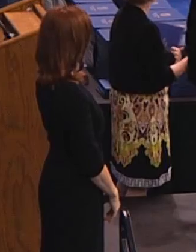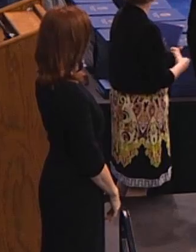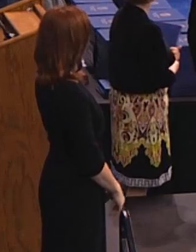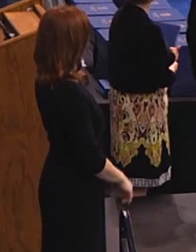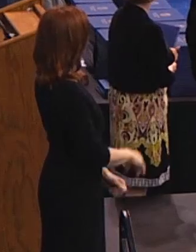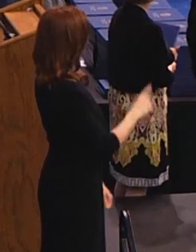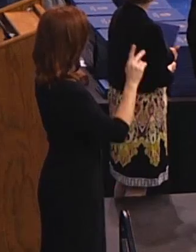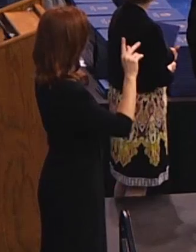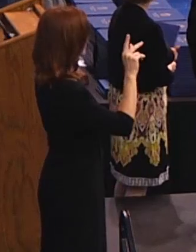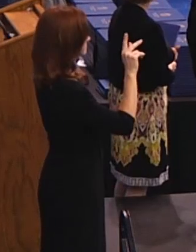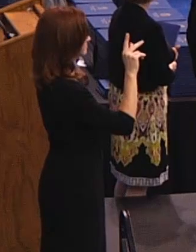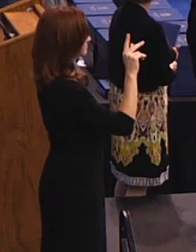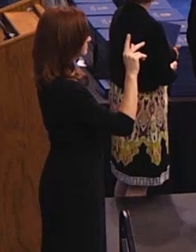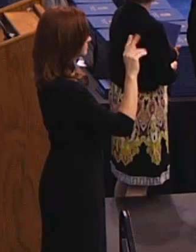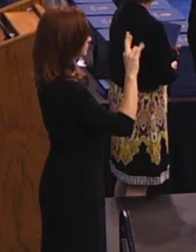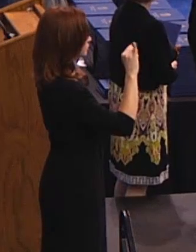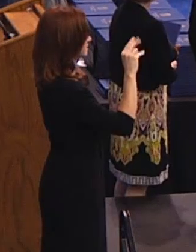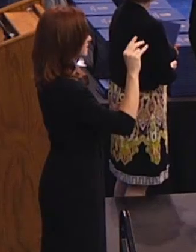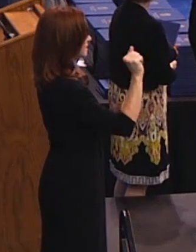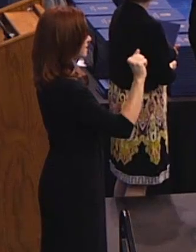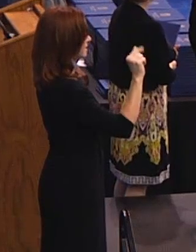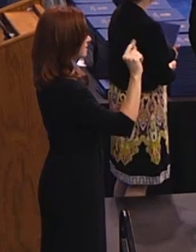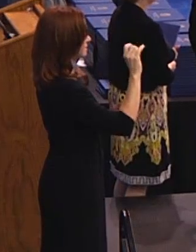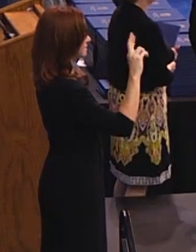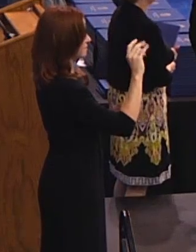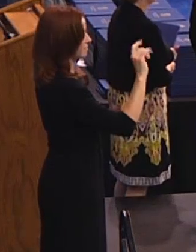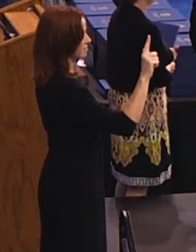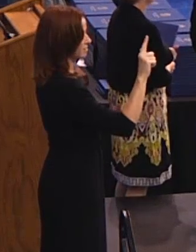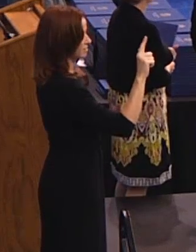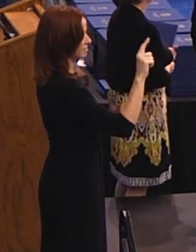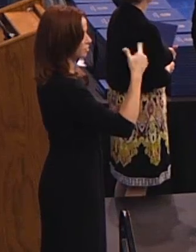Christina Marie Terro, General Studies.